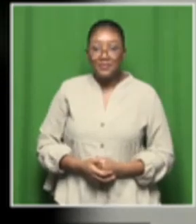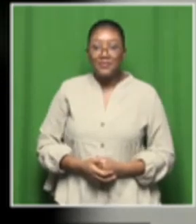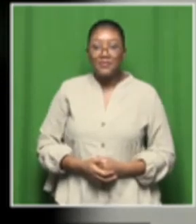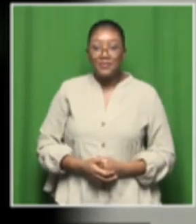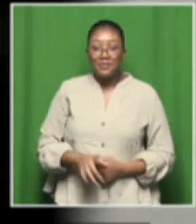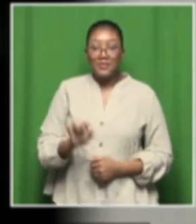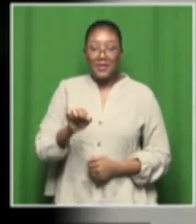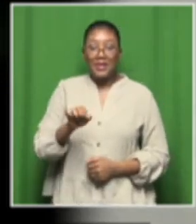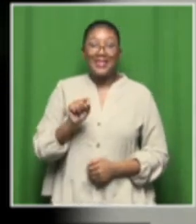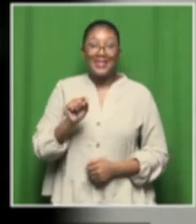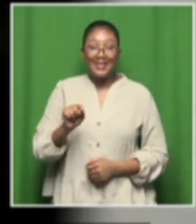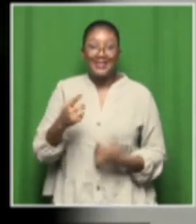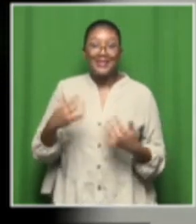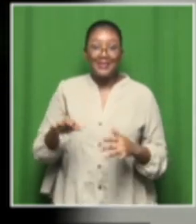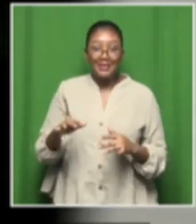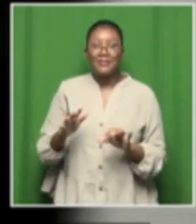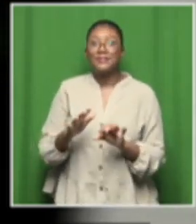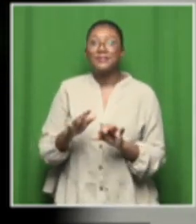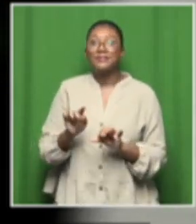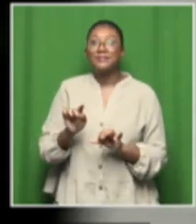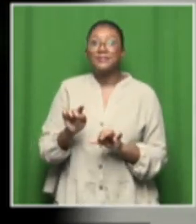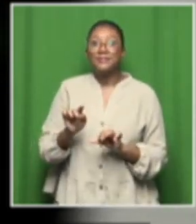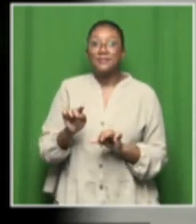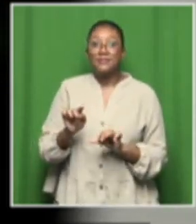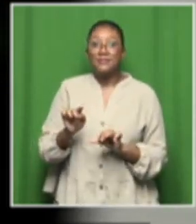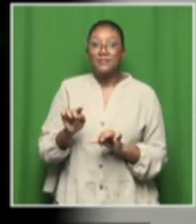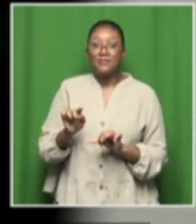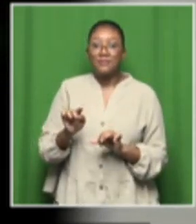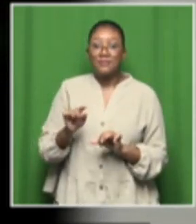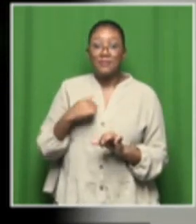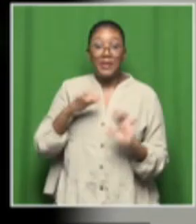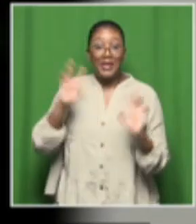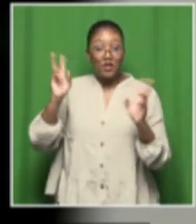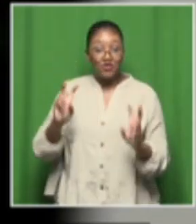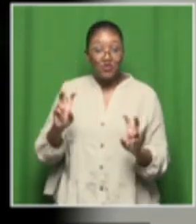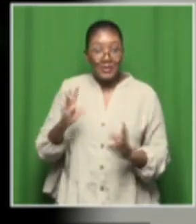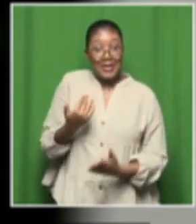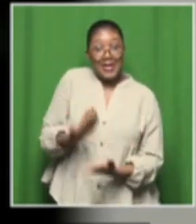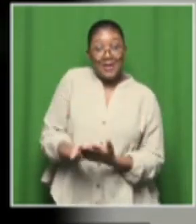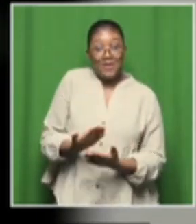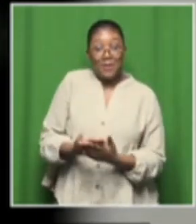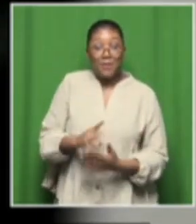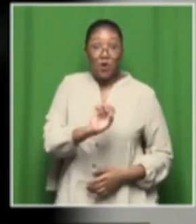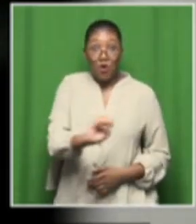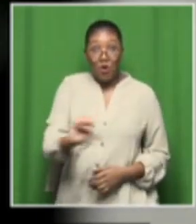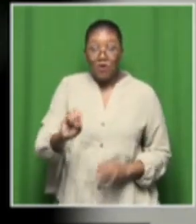it is around the availability of electricity within the